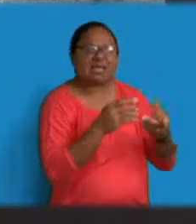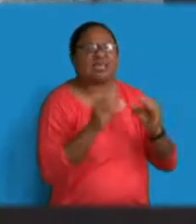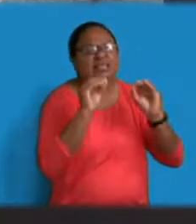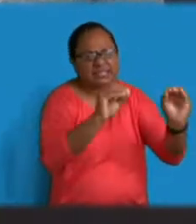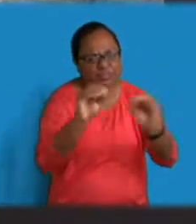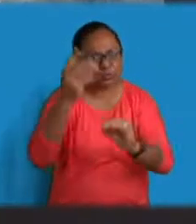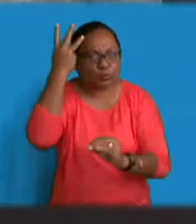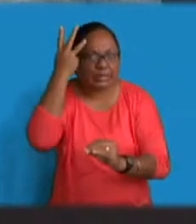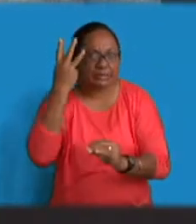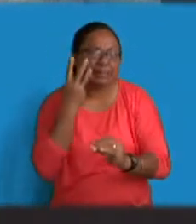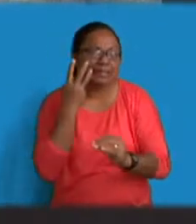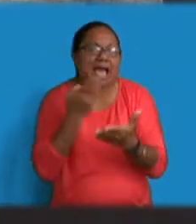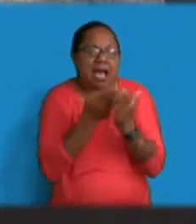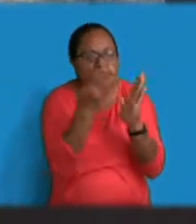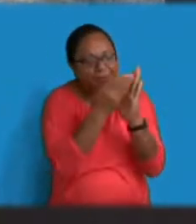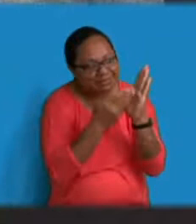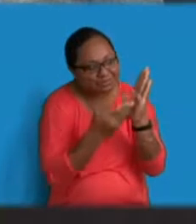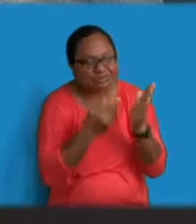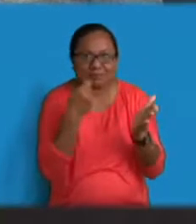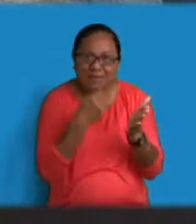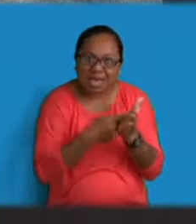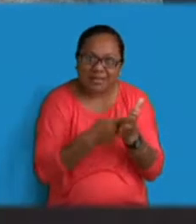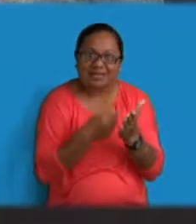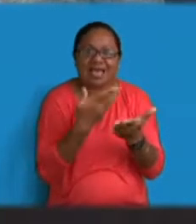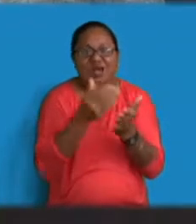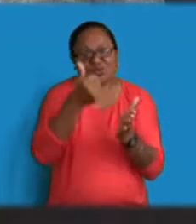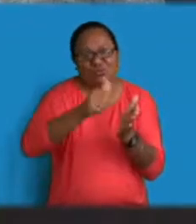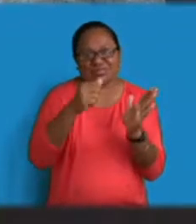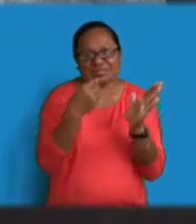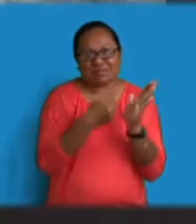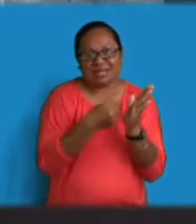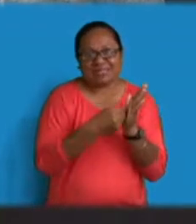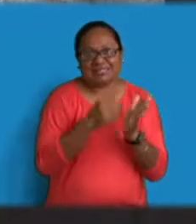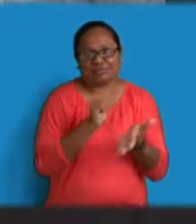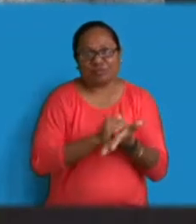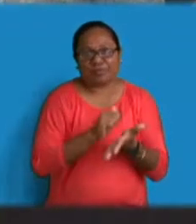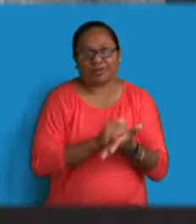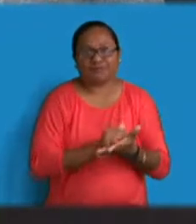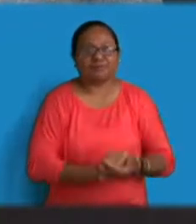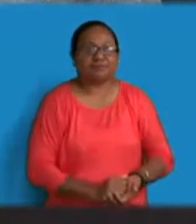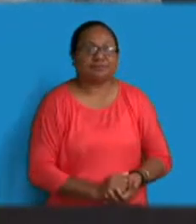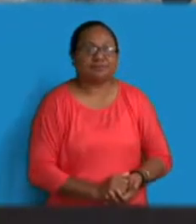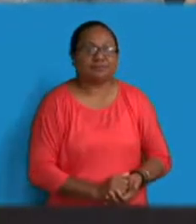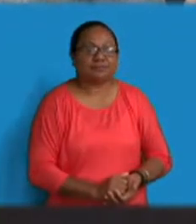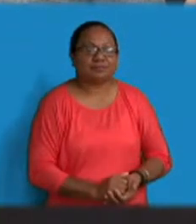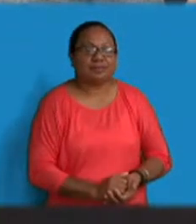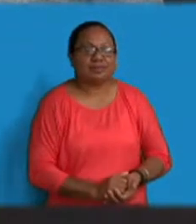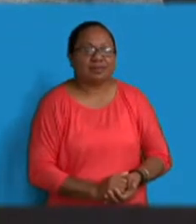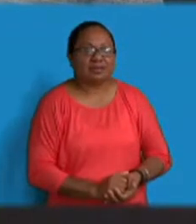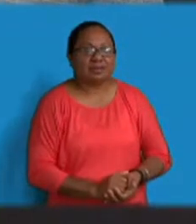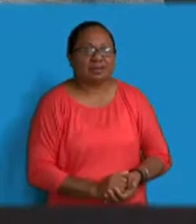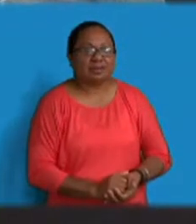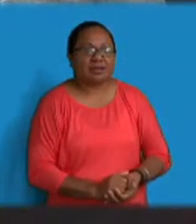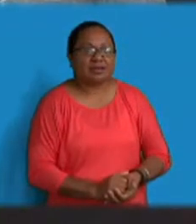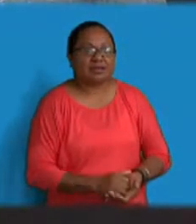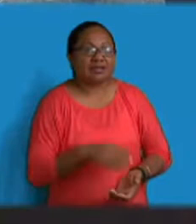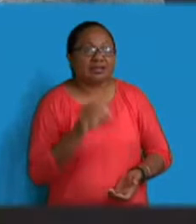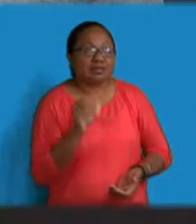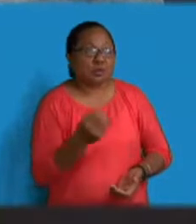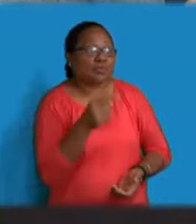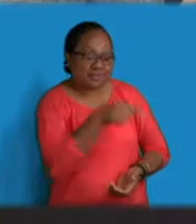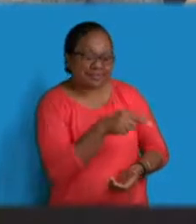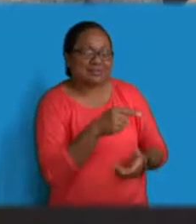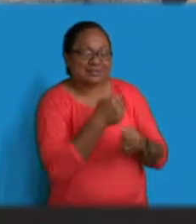for women at the various as a standard operation of the